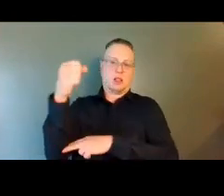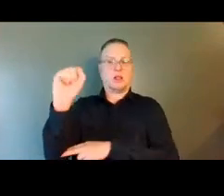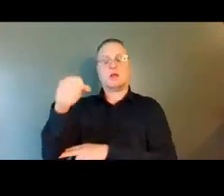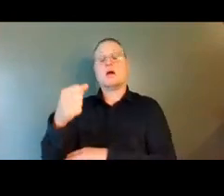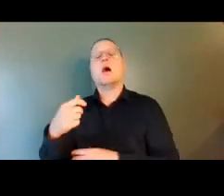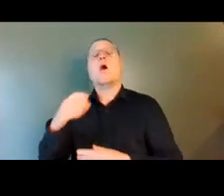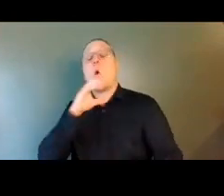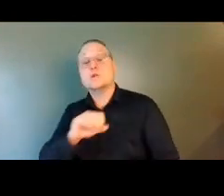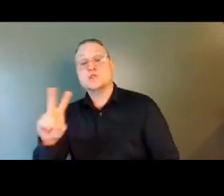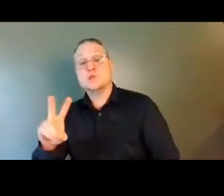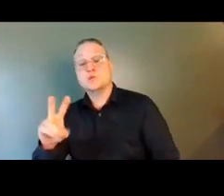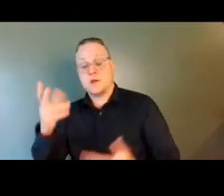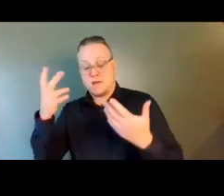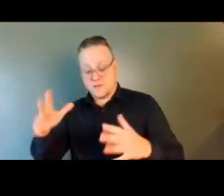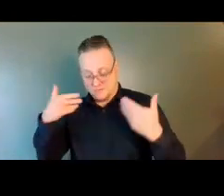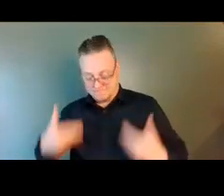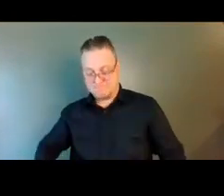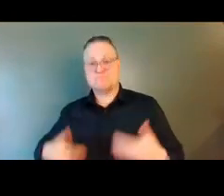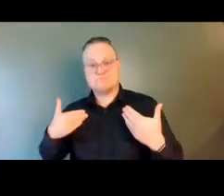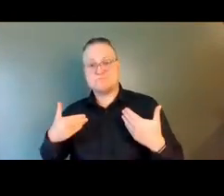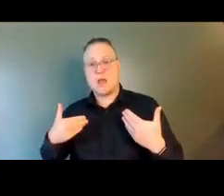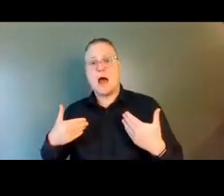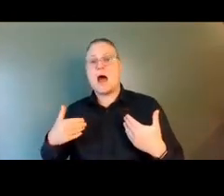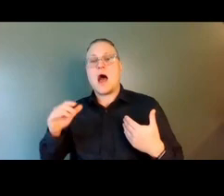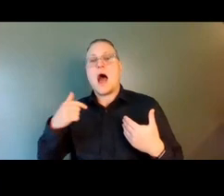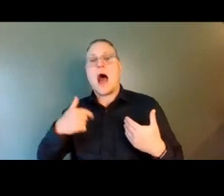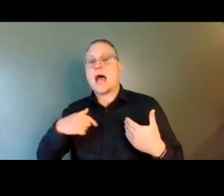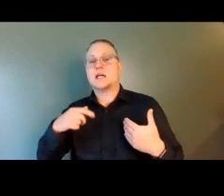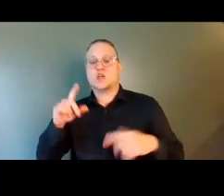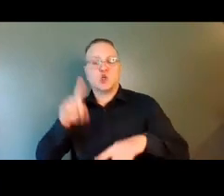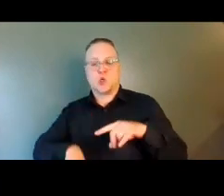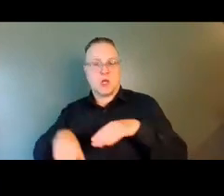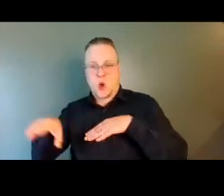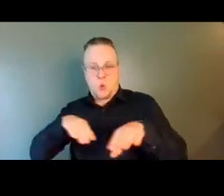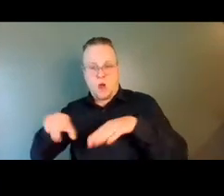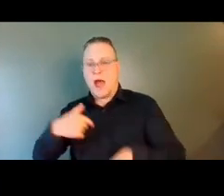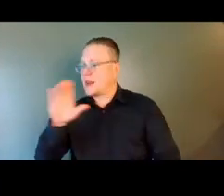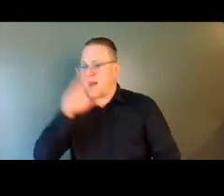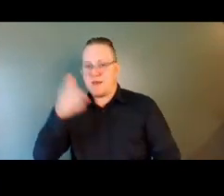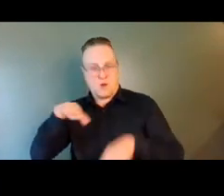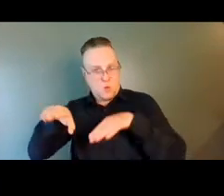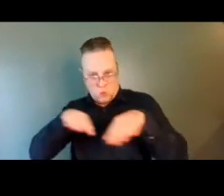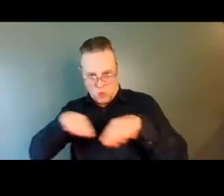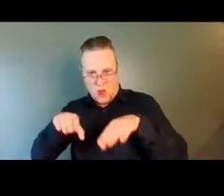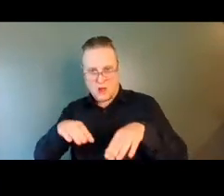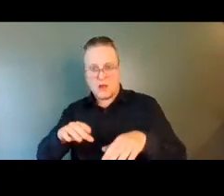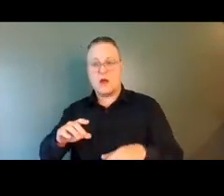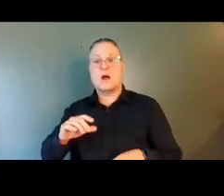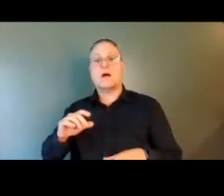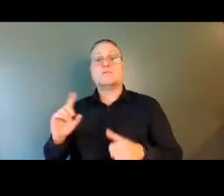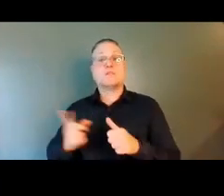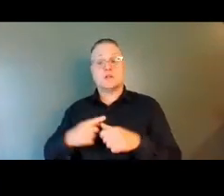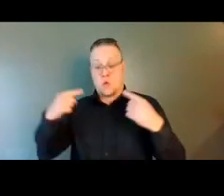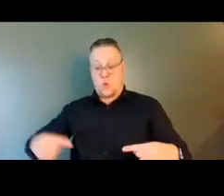So I've never walked. And I got my first wheelchair, which was not a power wheelchair, it was a manual wheelchair at age